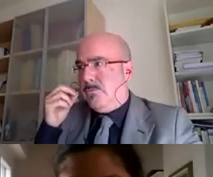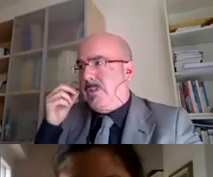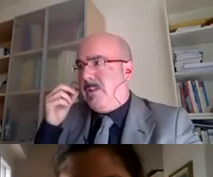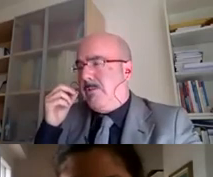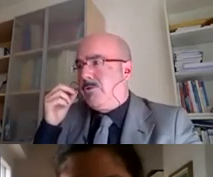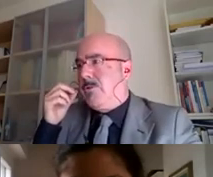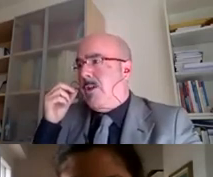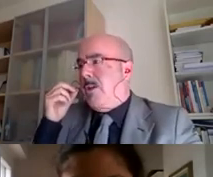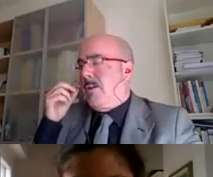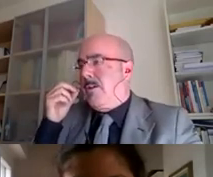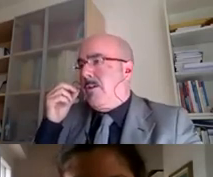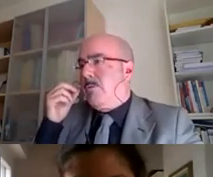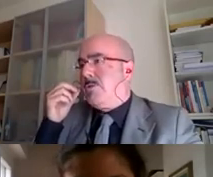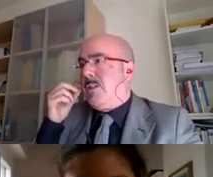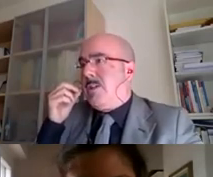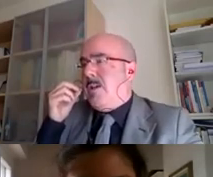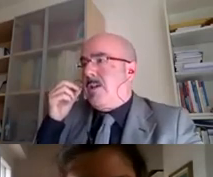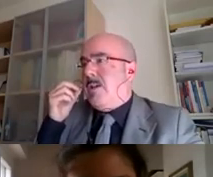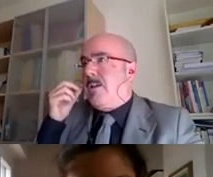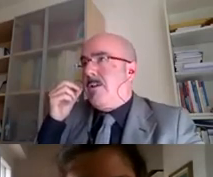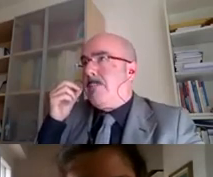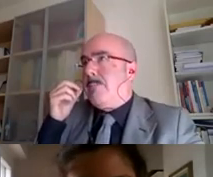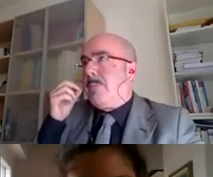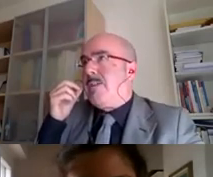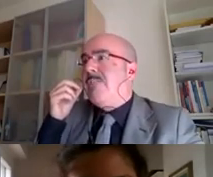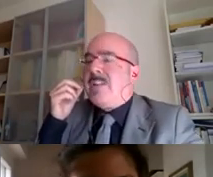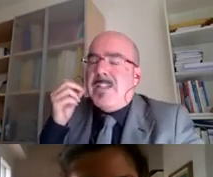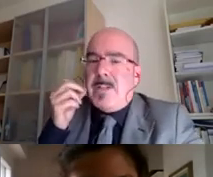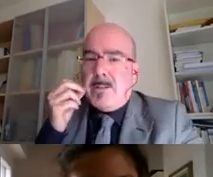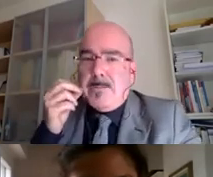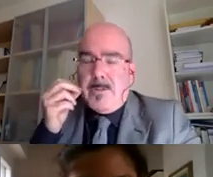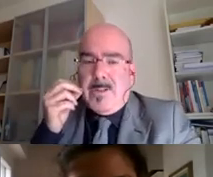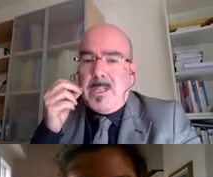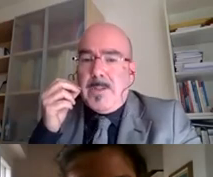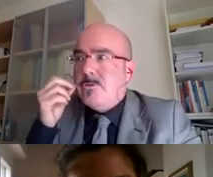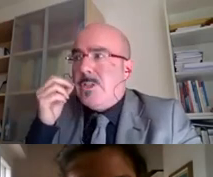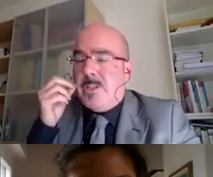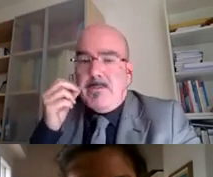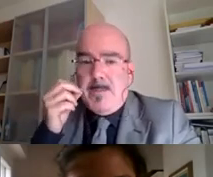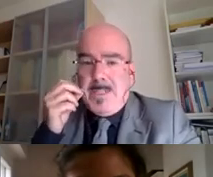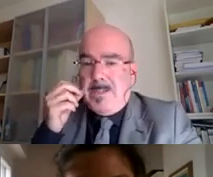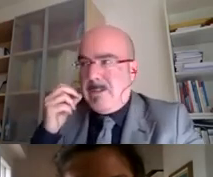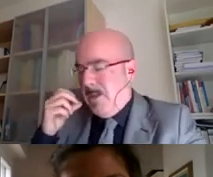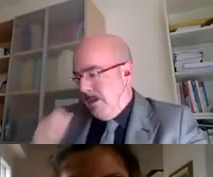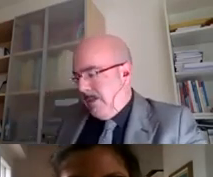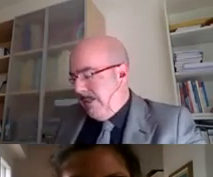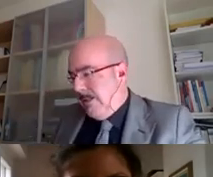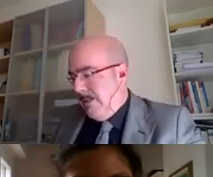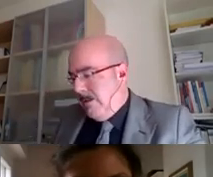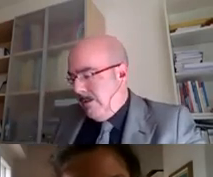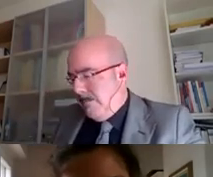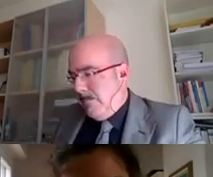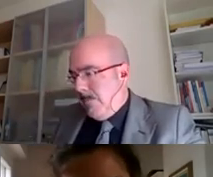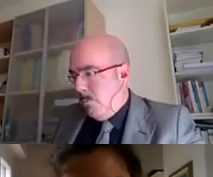connected to this situation, which is the effectiveness of civil judicial remedies in